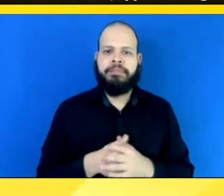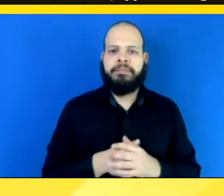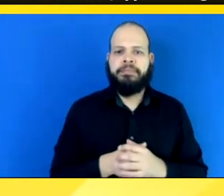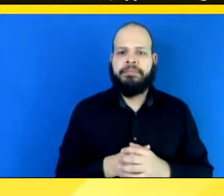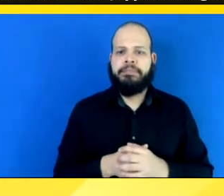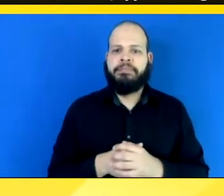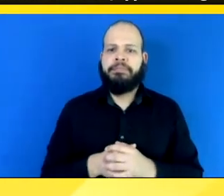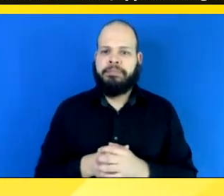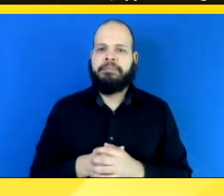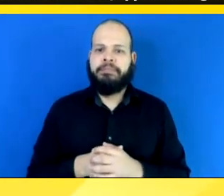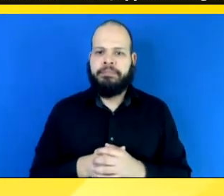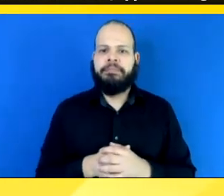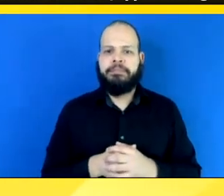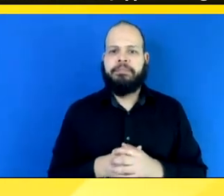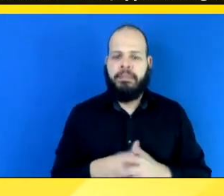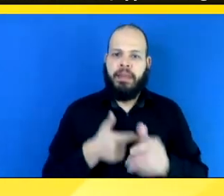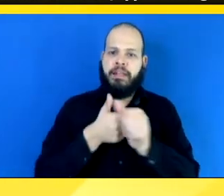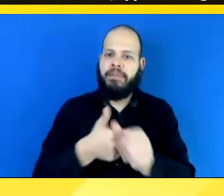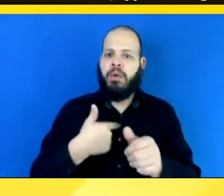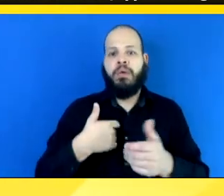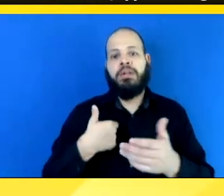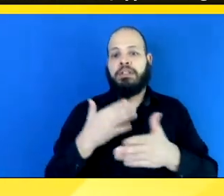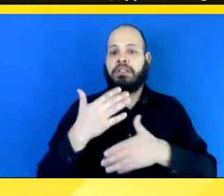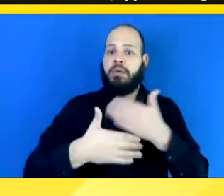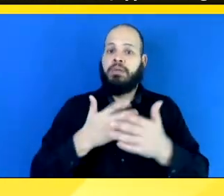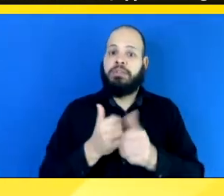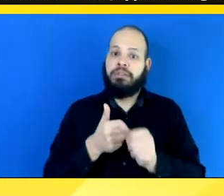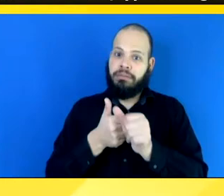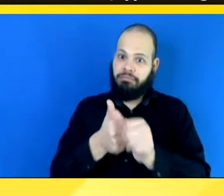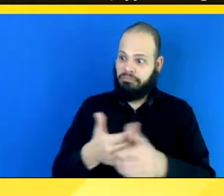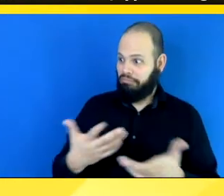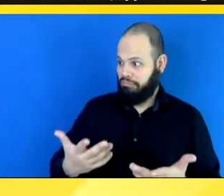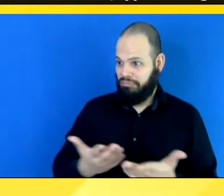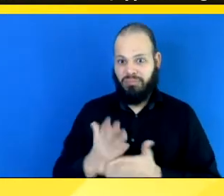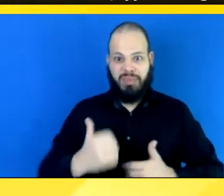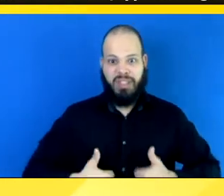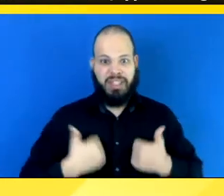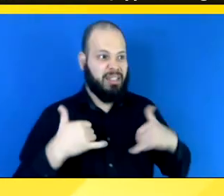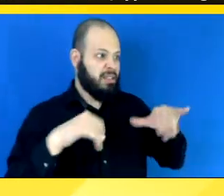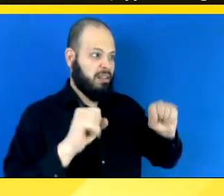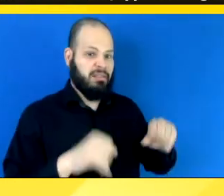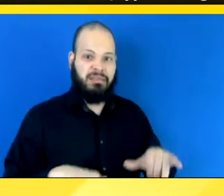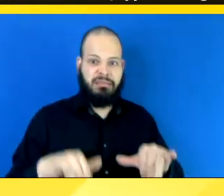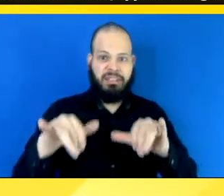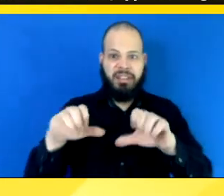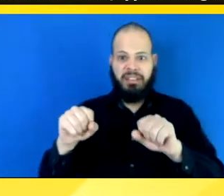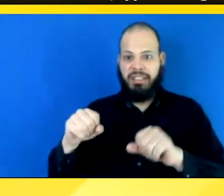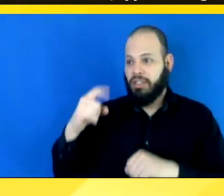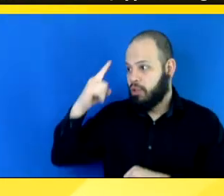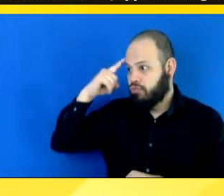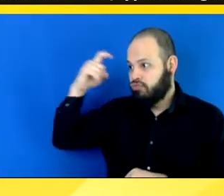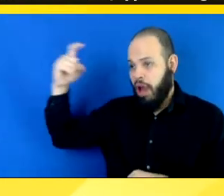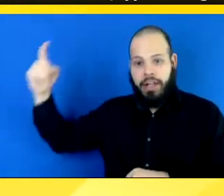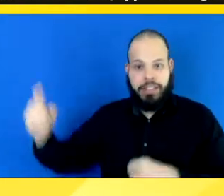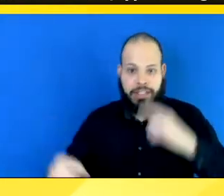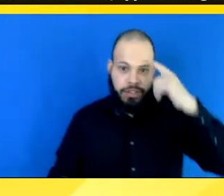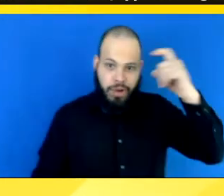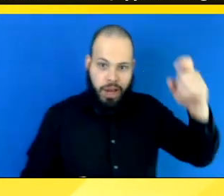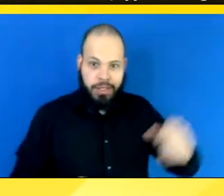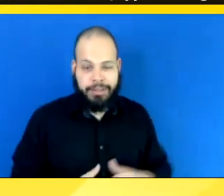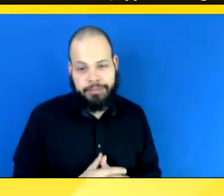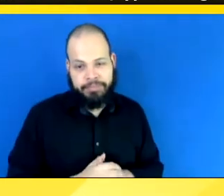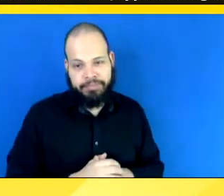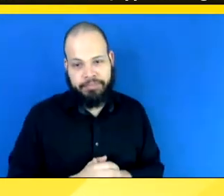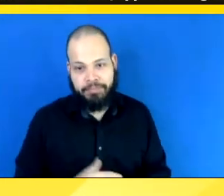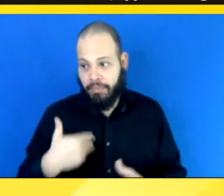Everybody's got a right to live. Everybody's got a right to dream. Everybody's got a right to love. Everybody's